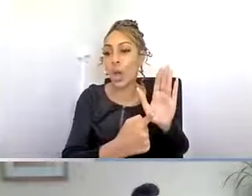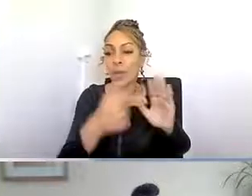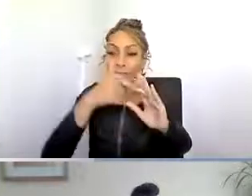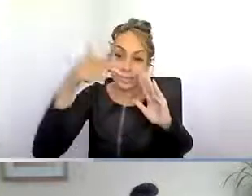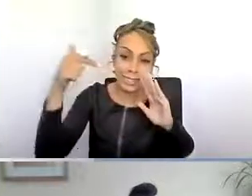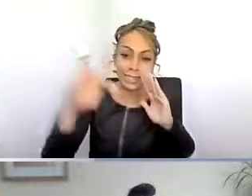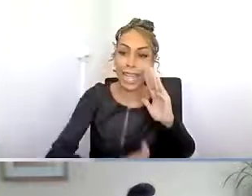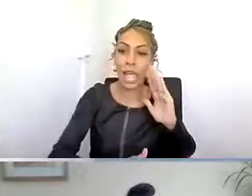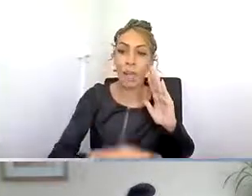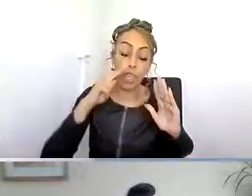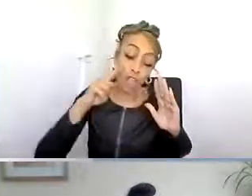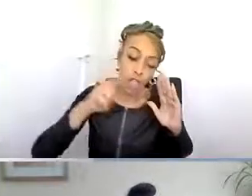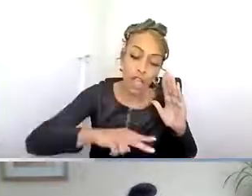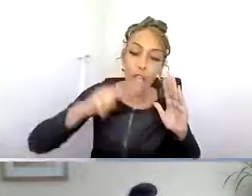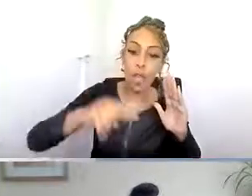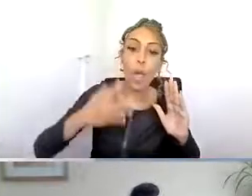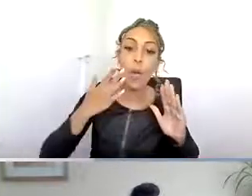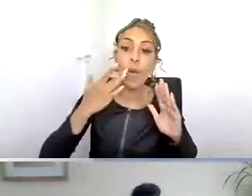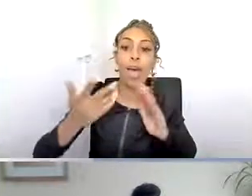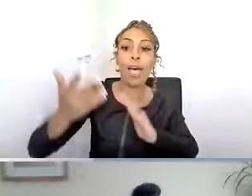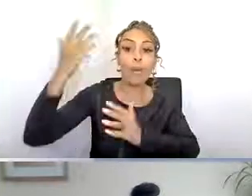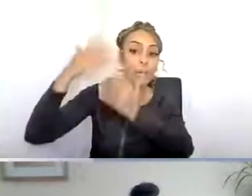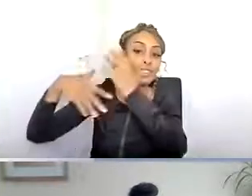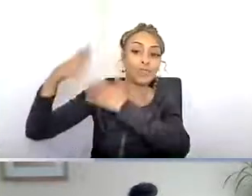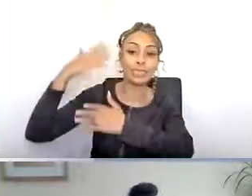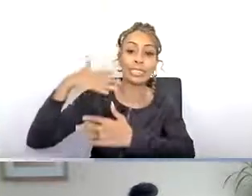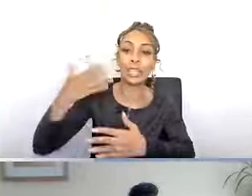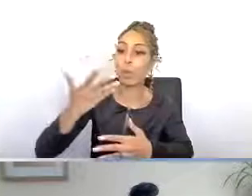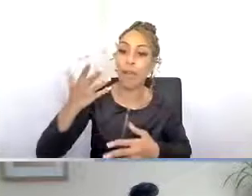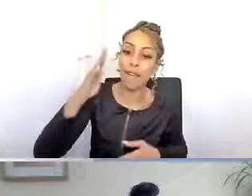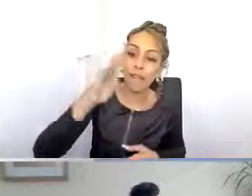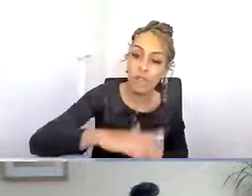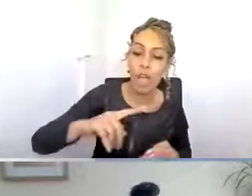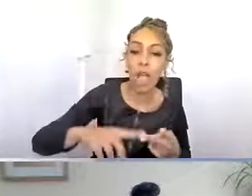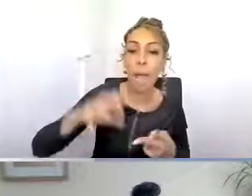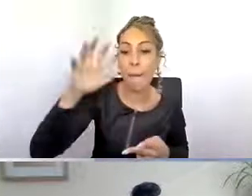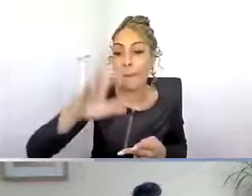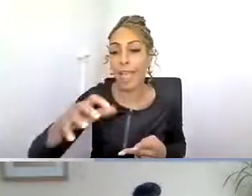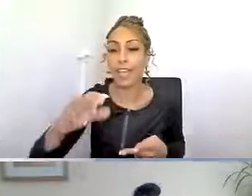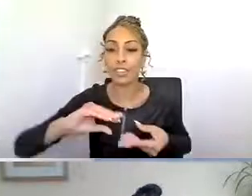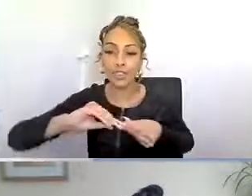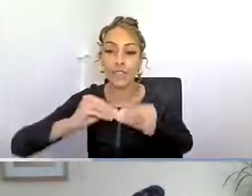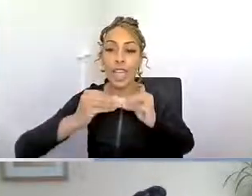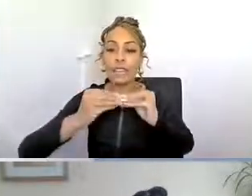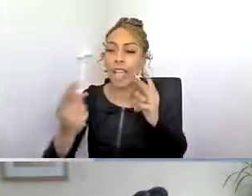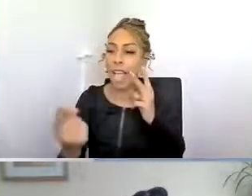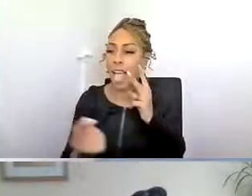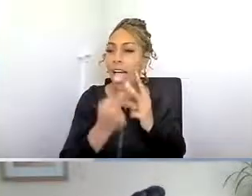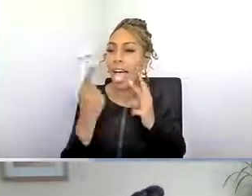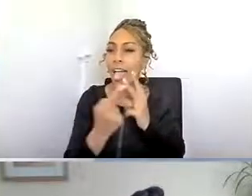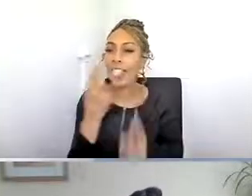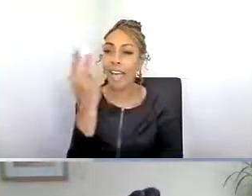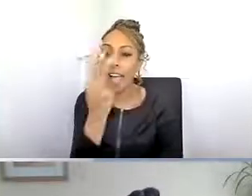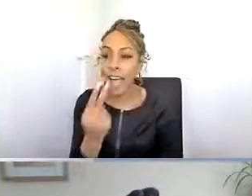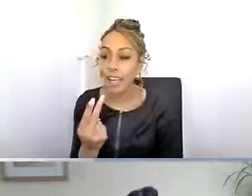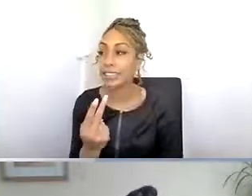look when it was created, where the work was created, and what other artists were